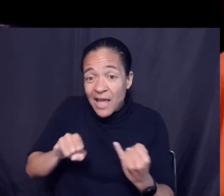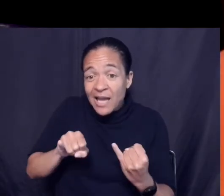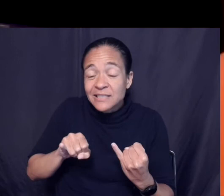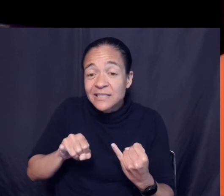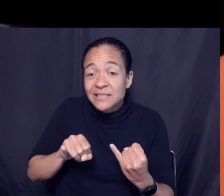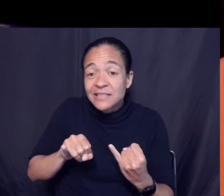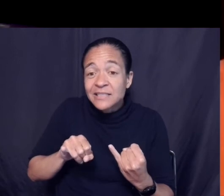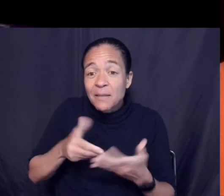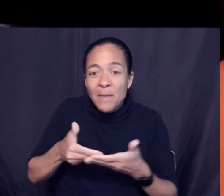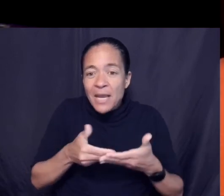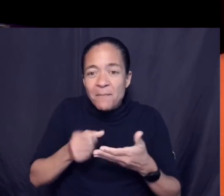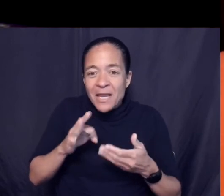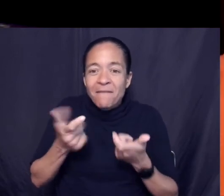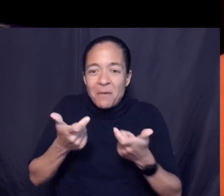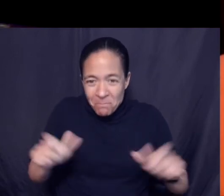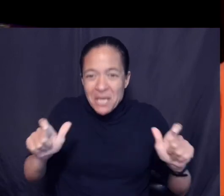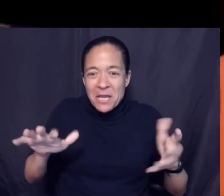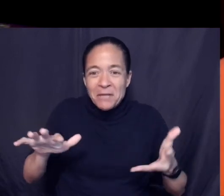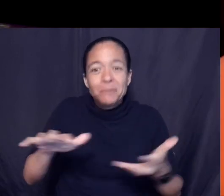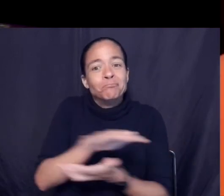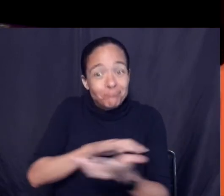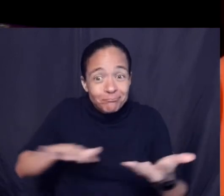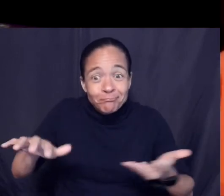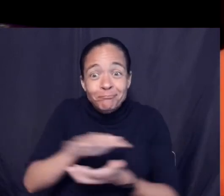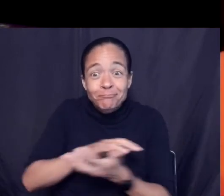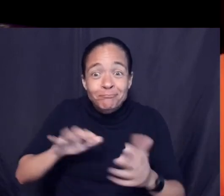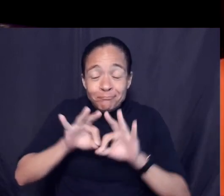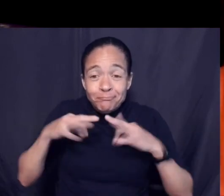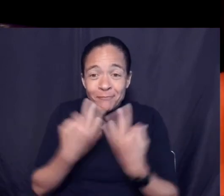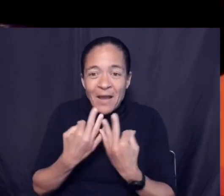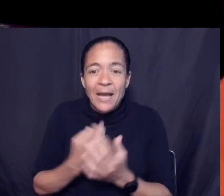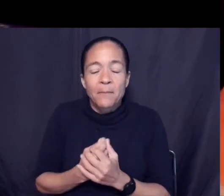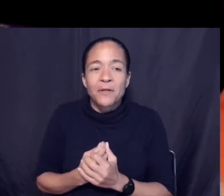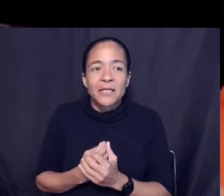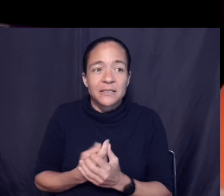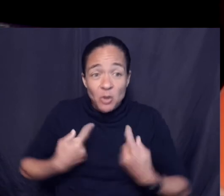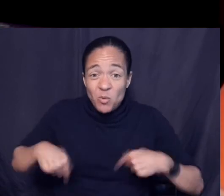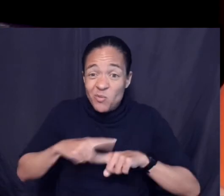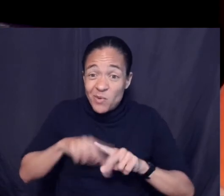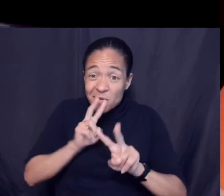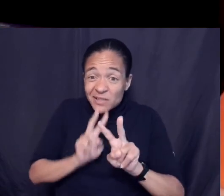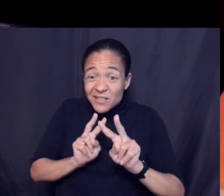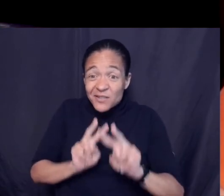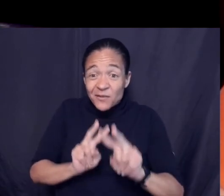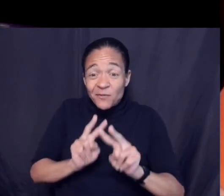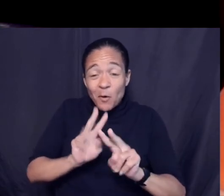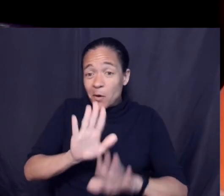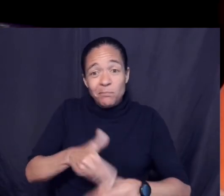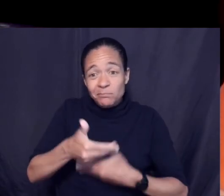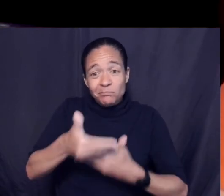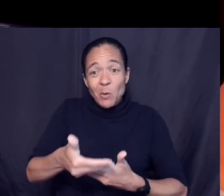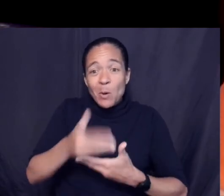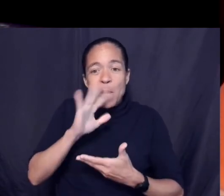family, of a blended family, large blended family. So everyone was looking forward to her